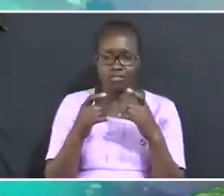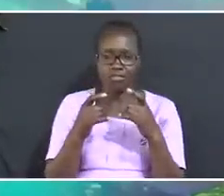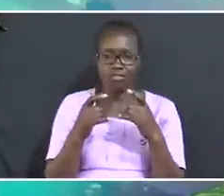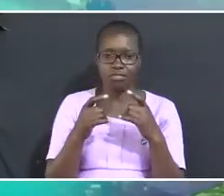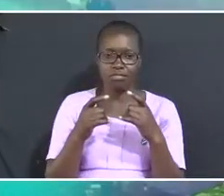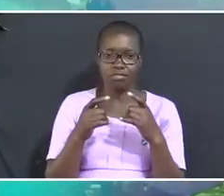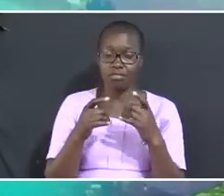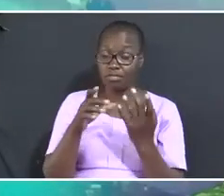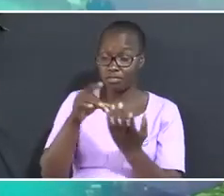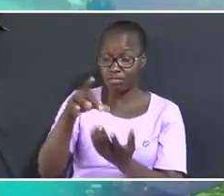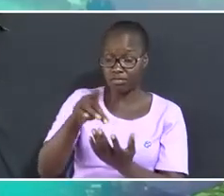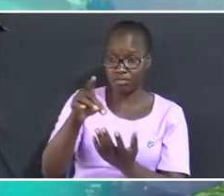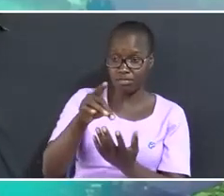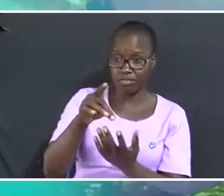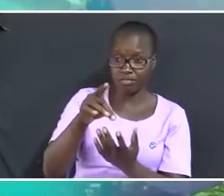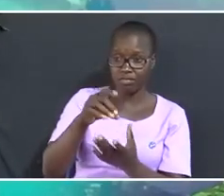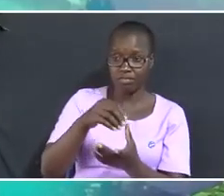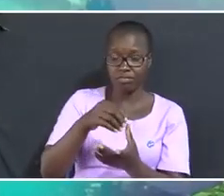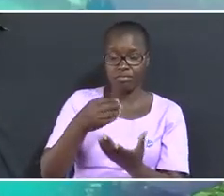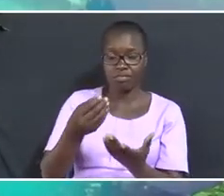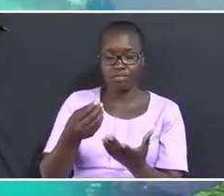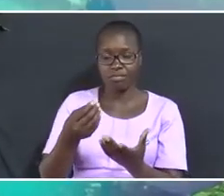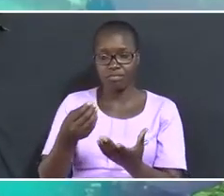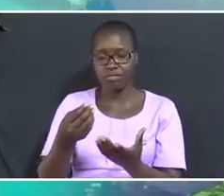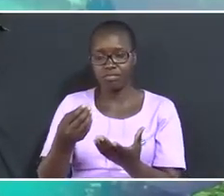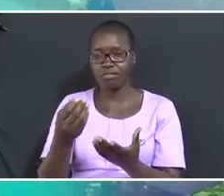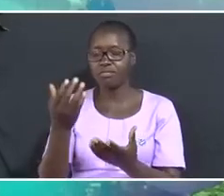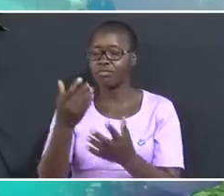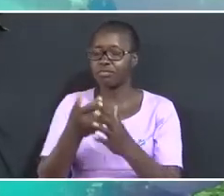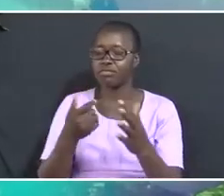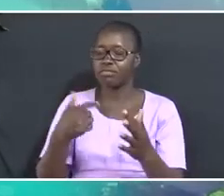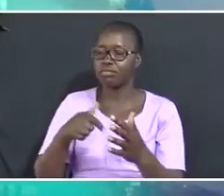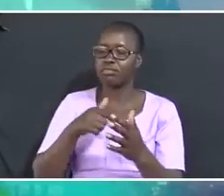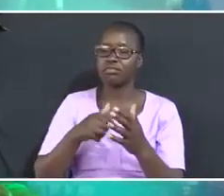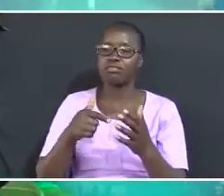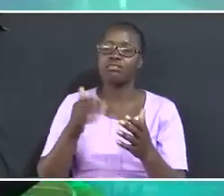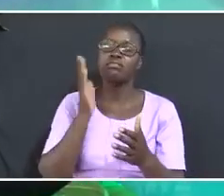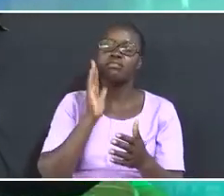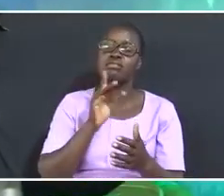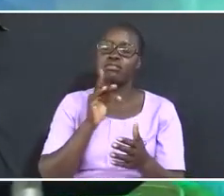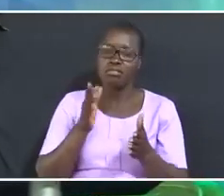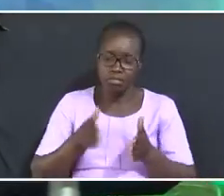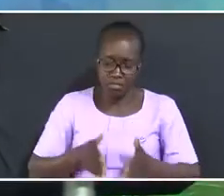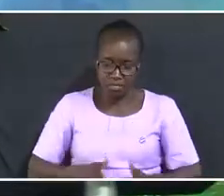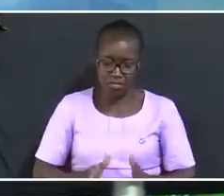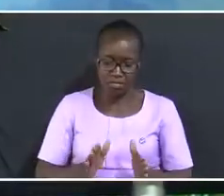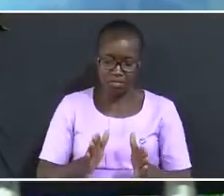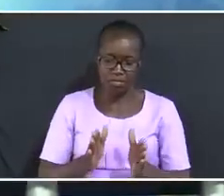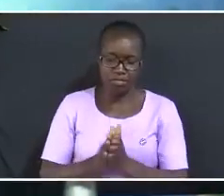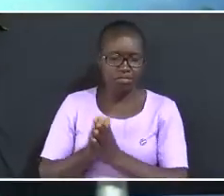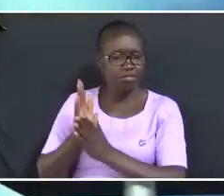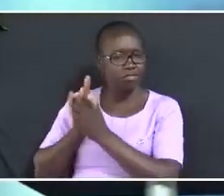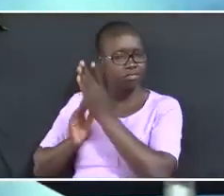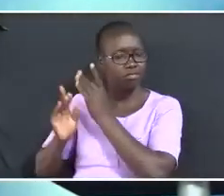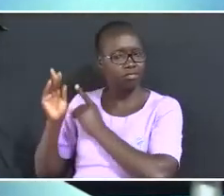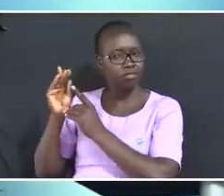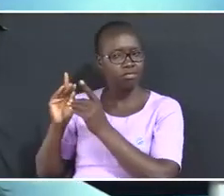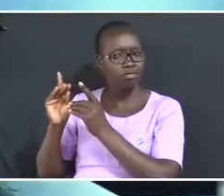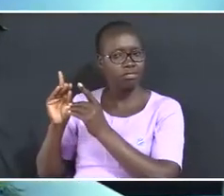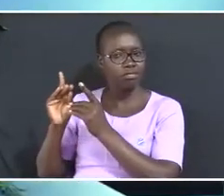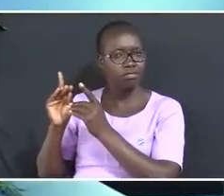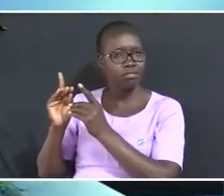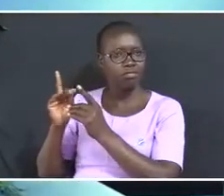by choice of our parents and by birth from the descent of